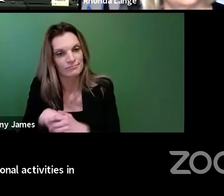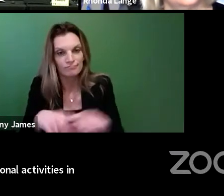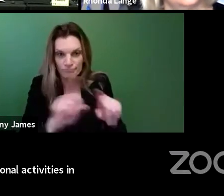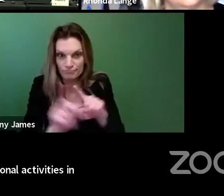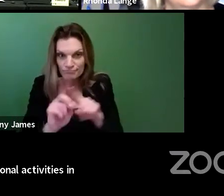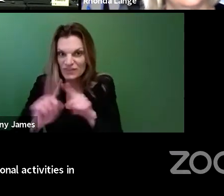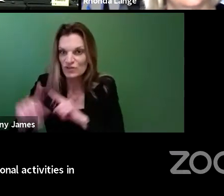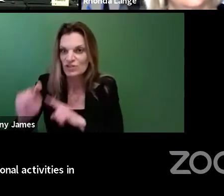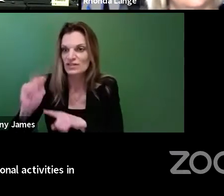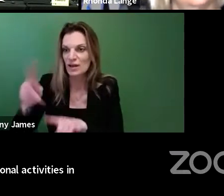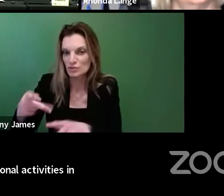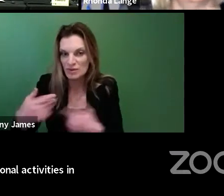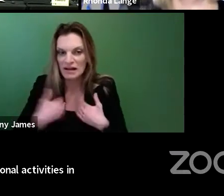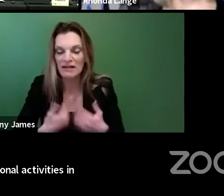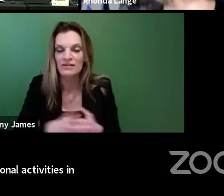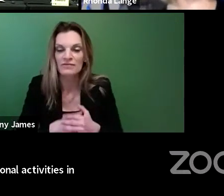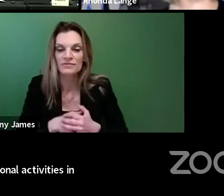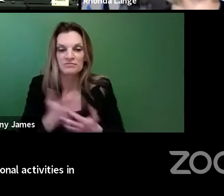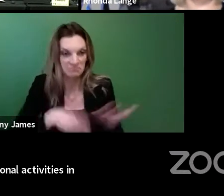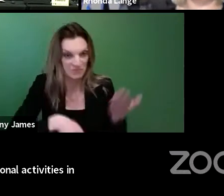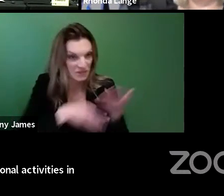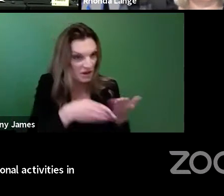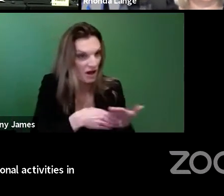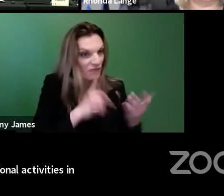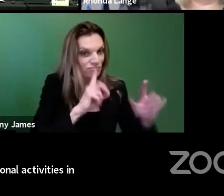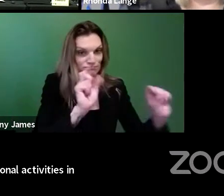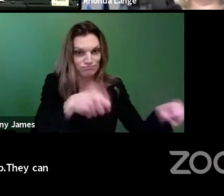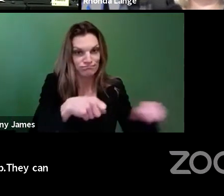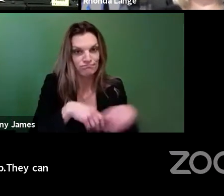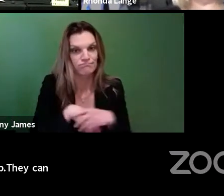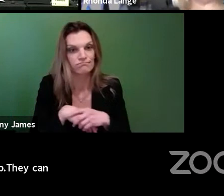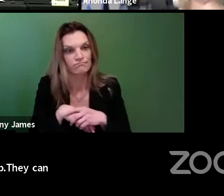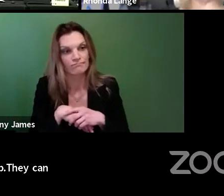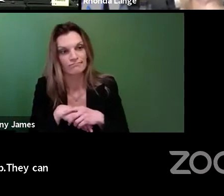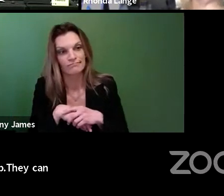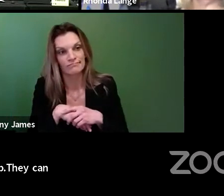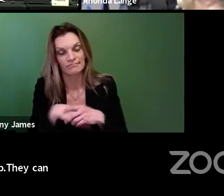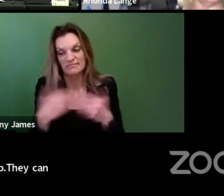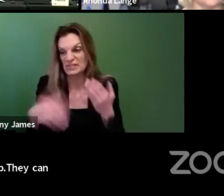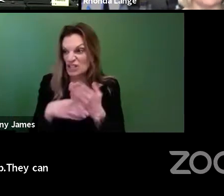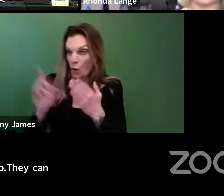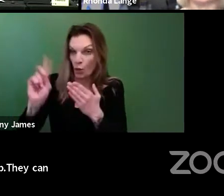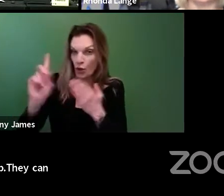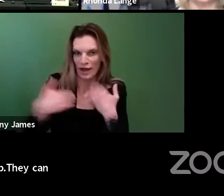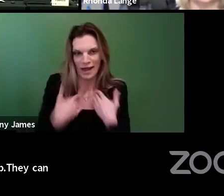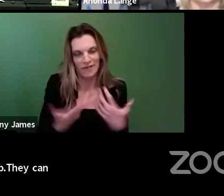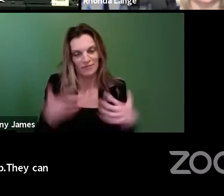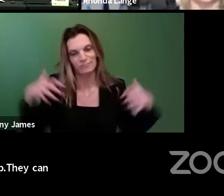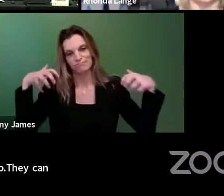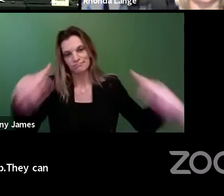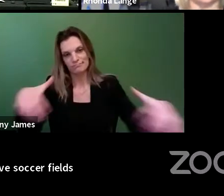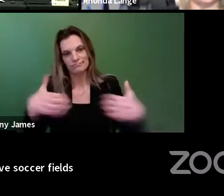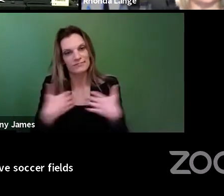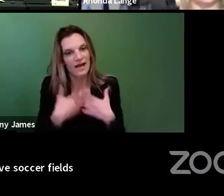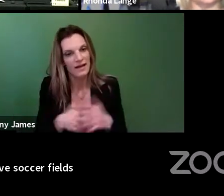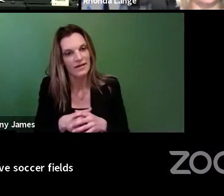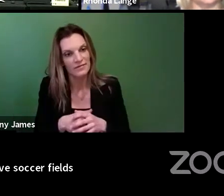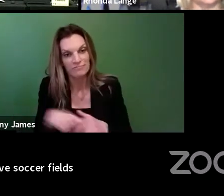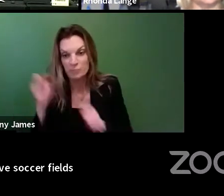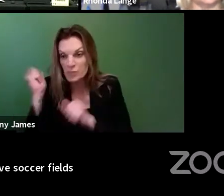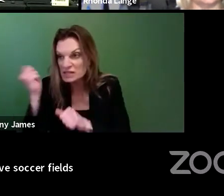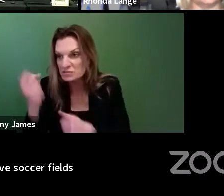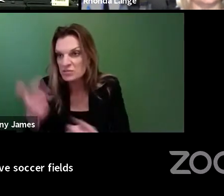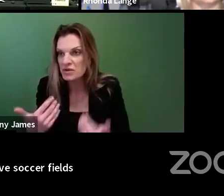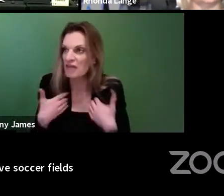township. They can play soccer, and the soccer, we have soccer fields everywhere. We have baseball fields everywhere. Anything you